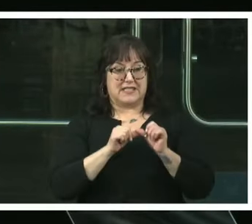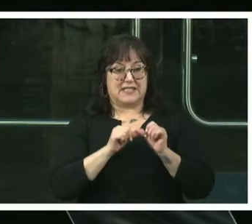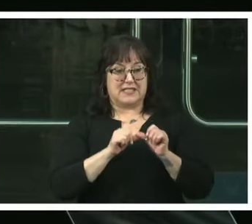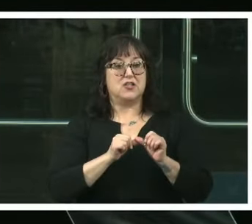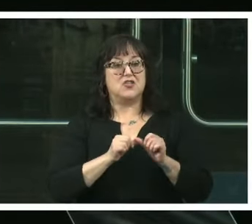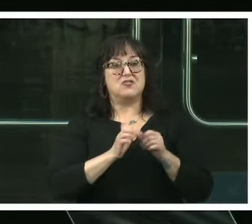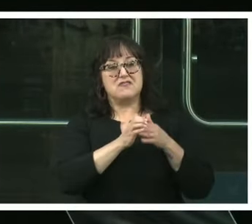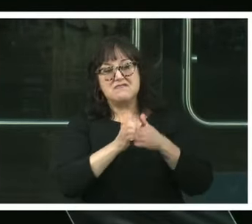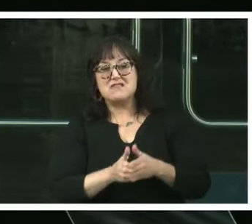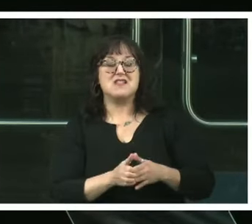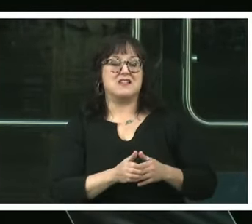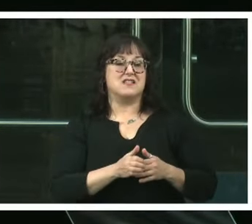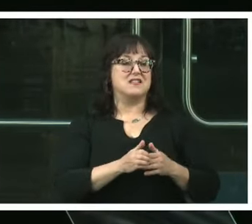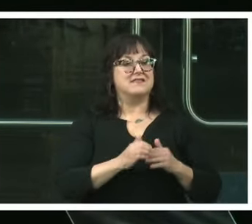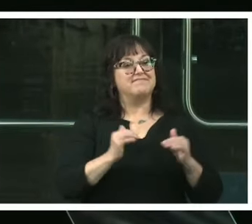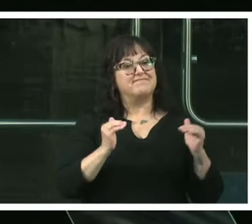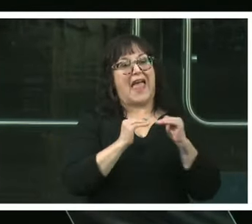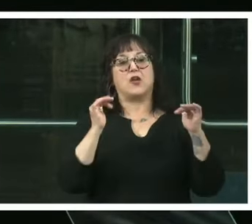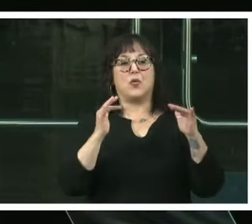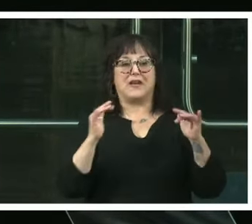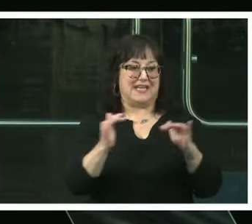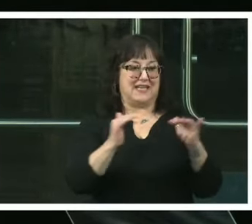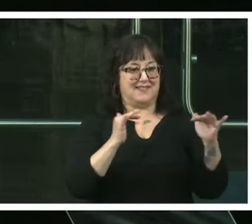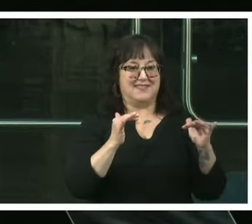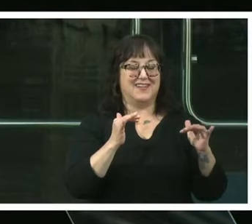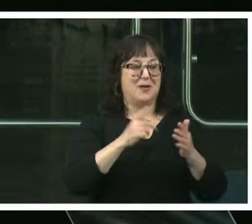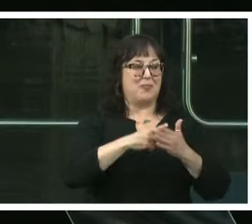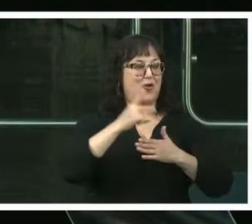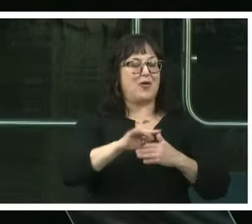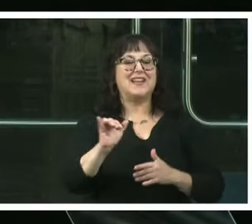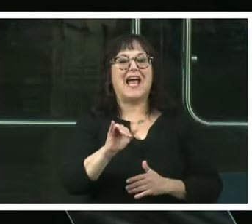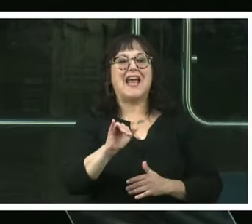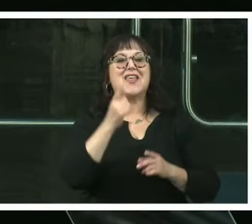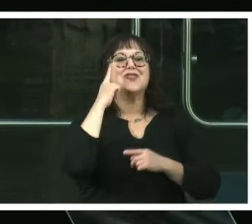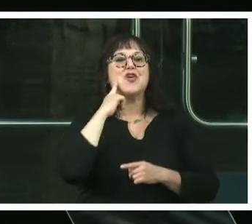equity programs like Dreamkeeper Initiative.